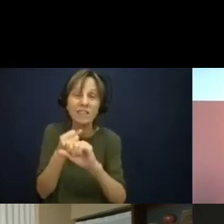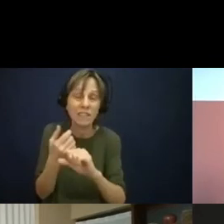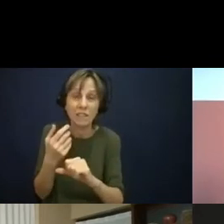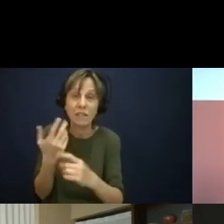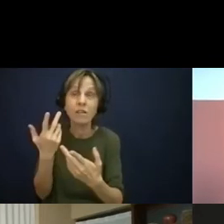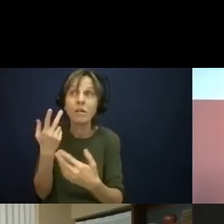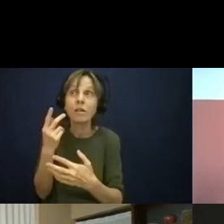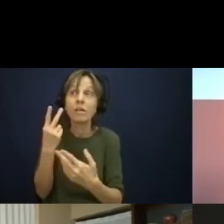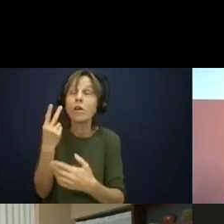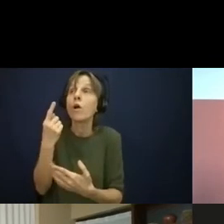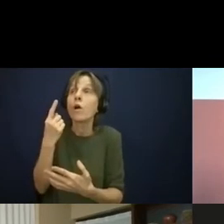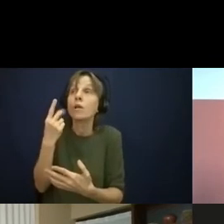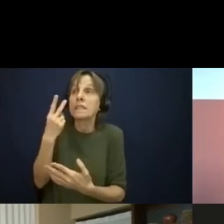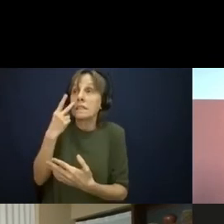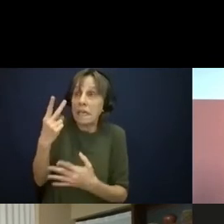some things and,